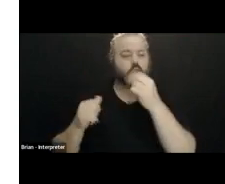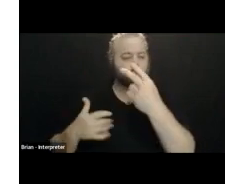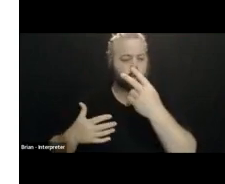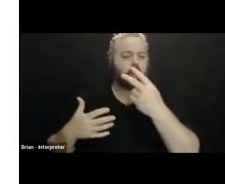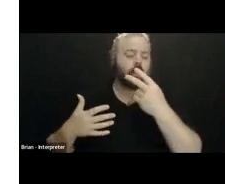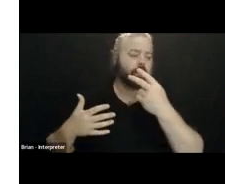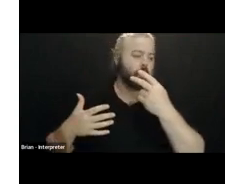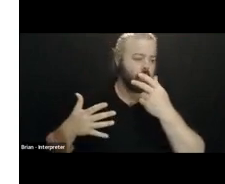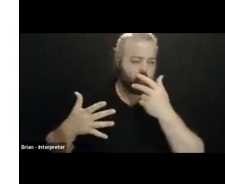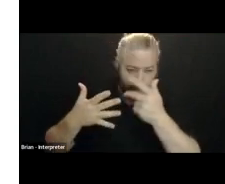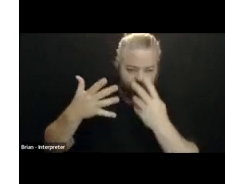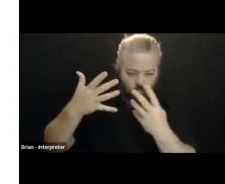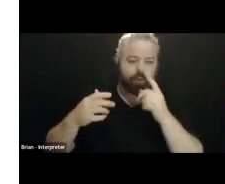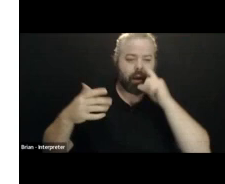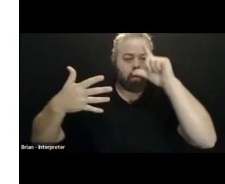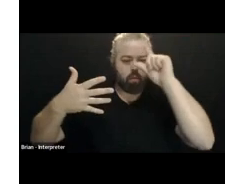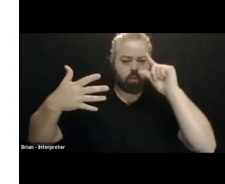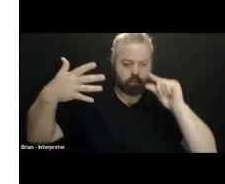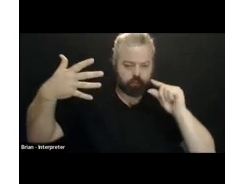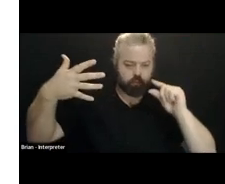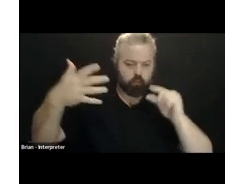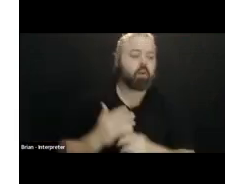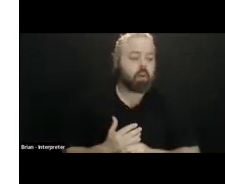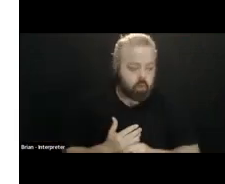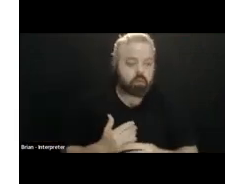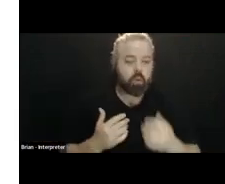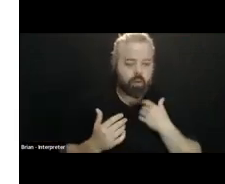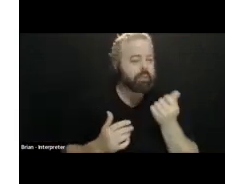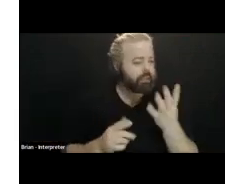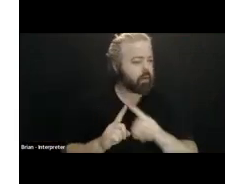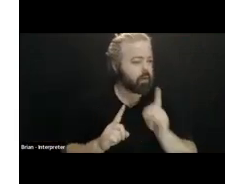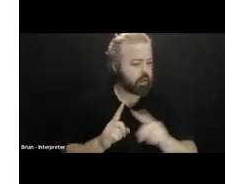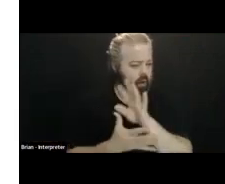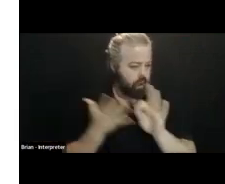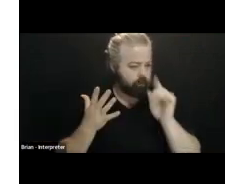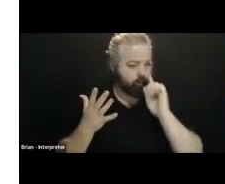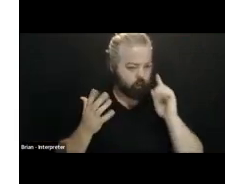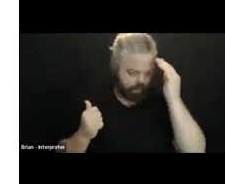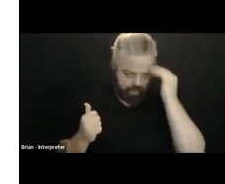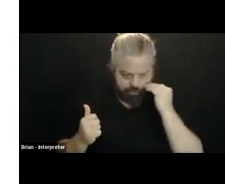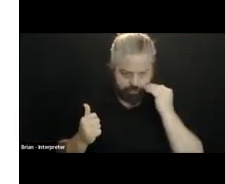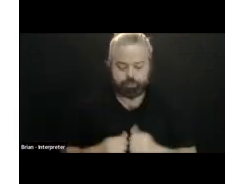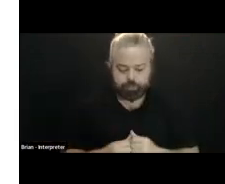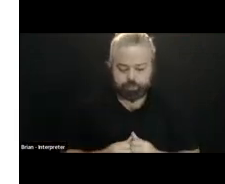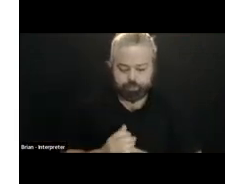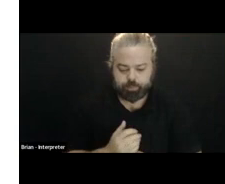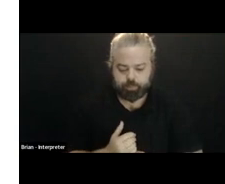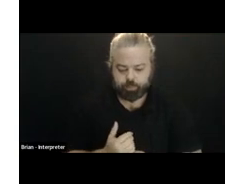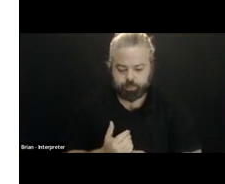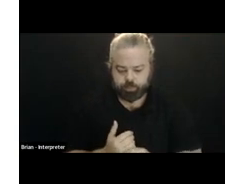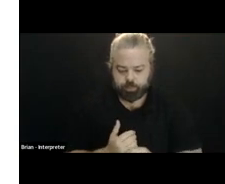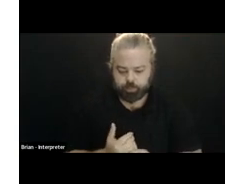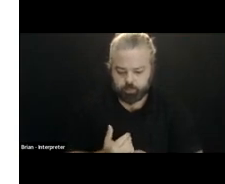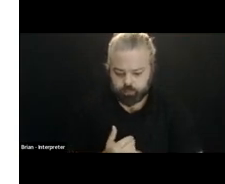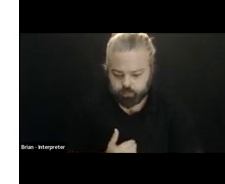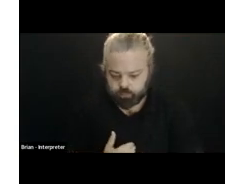both smaller as well. So you have multiple heading options. And making sure I